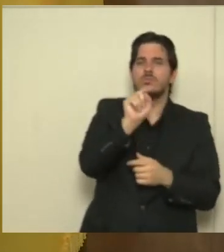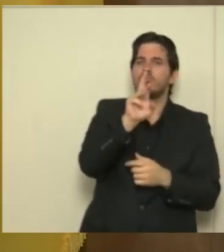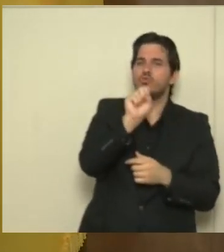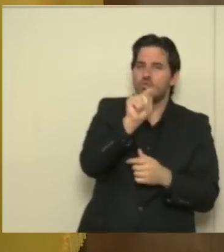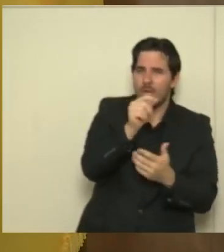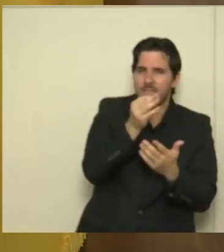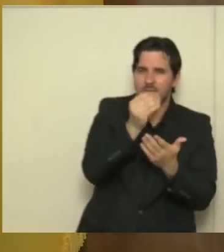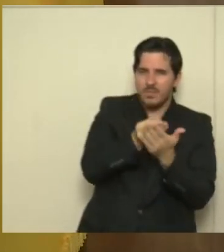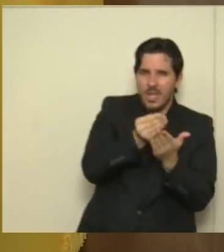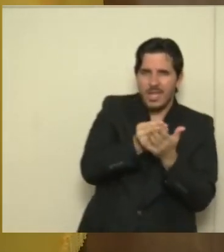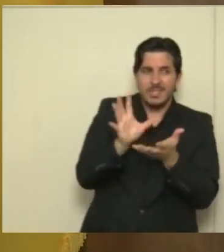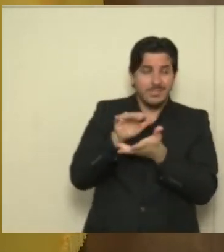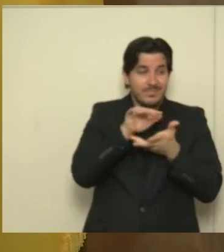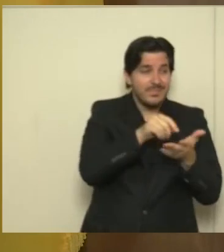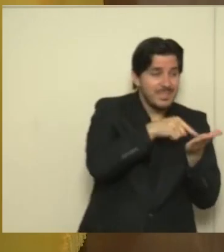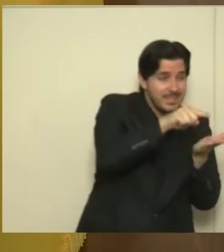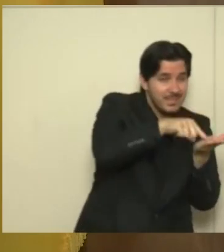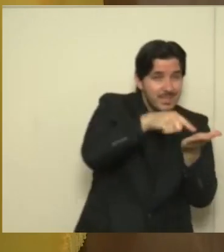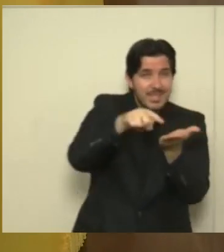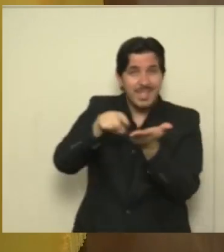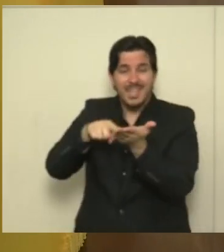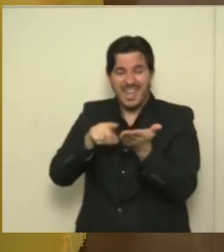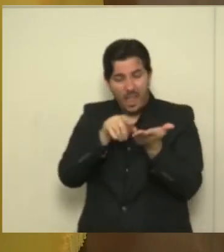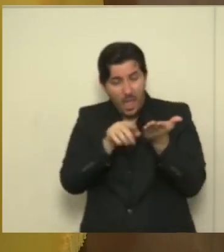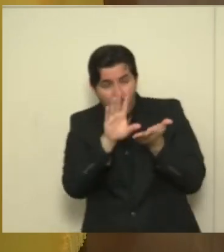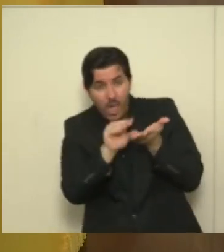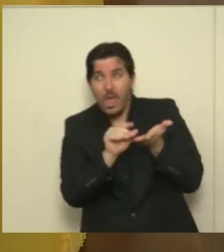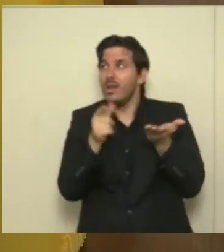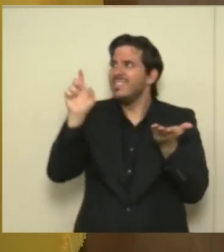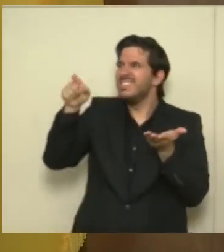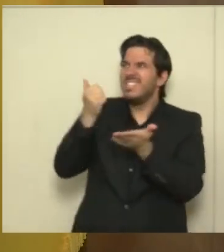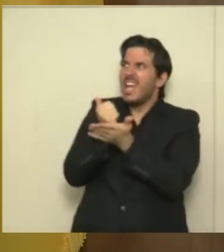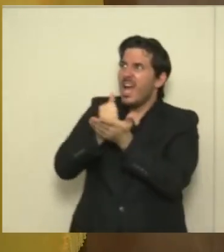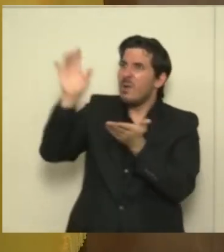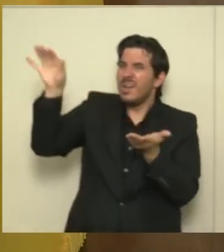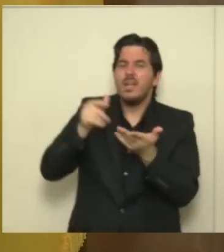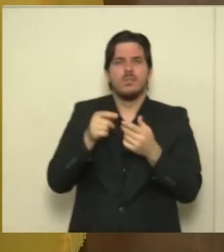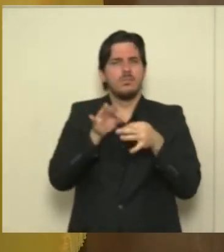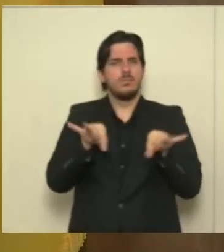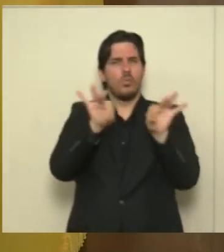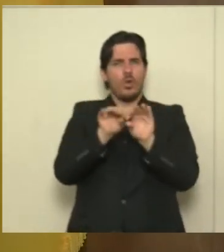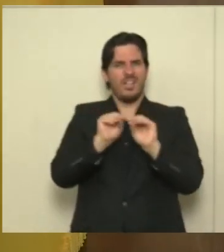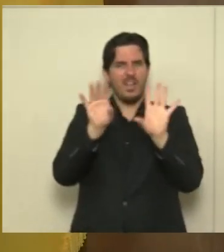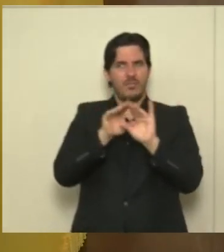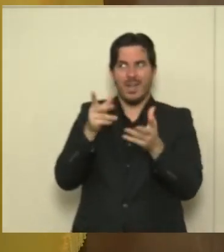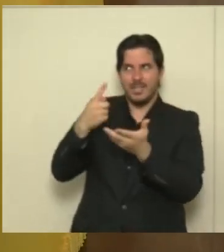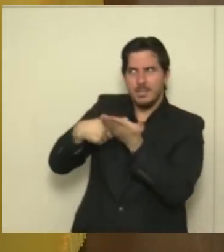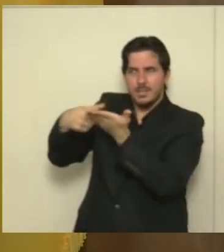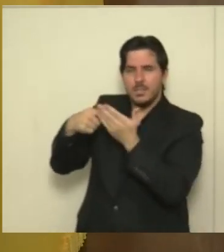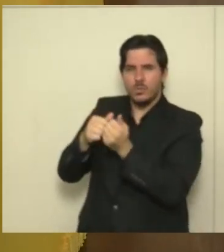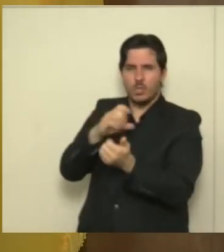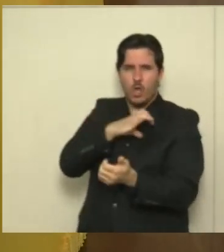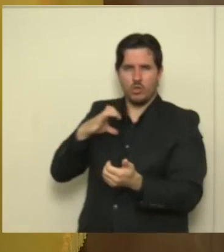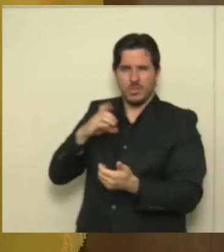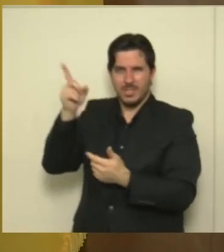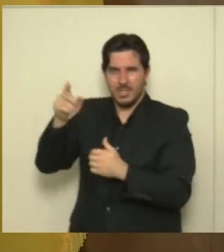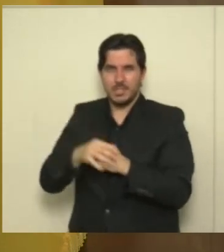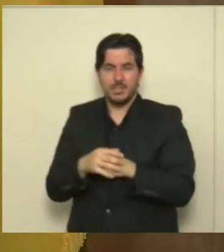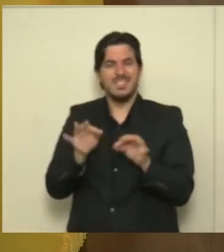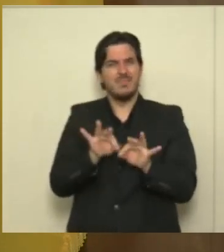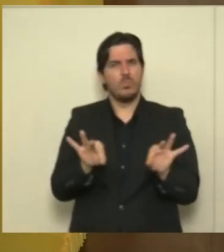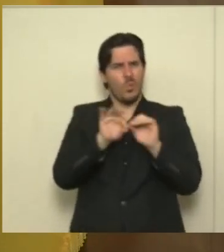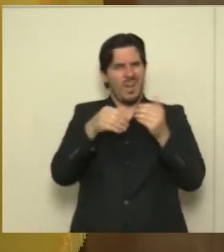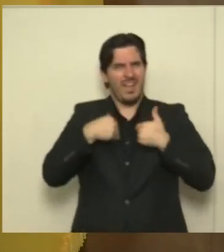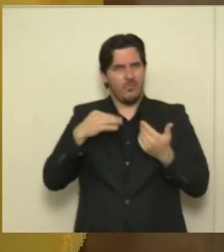funds available, right? Because you don't know what those rates are going to be. You want to make sure that you've got benefits to provide. Assuming that